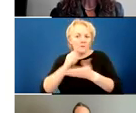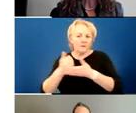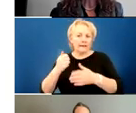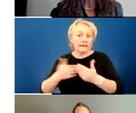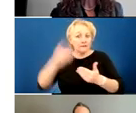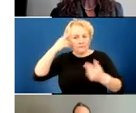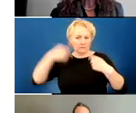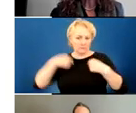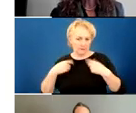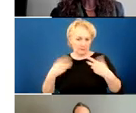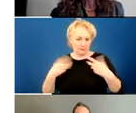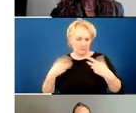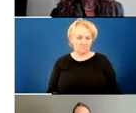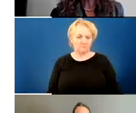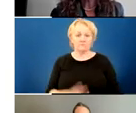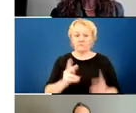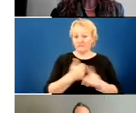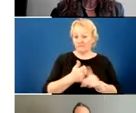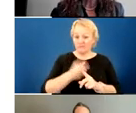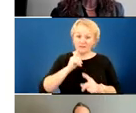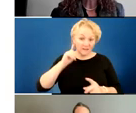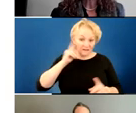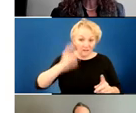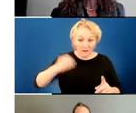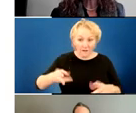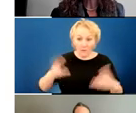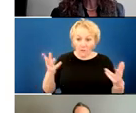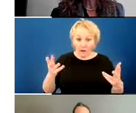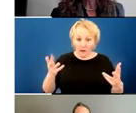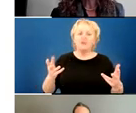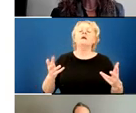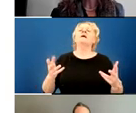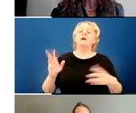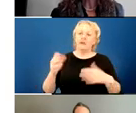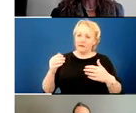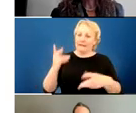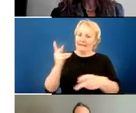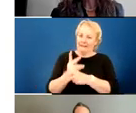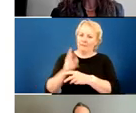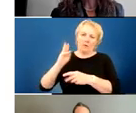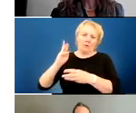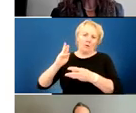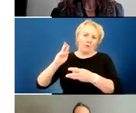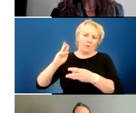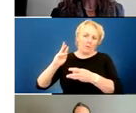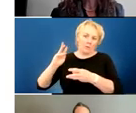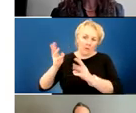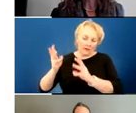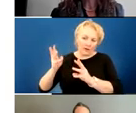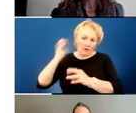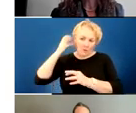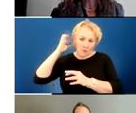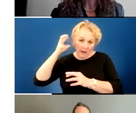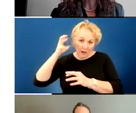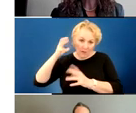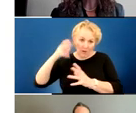So for people who are deaf or hard of hearing, having a weather radio with a text display and a flashing alert, because you